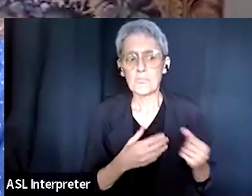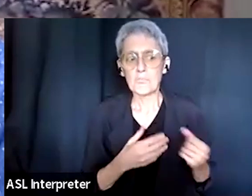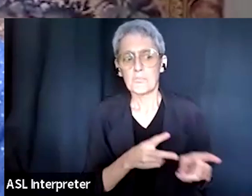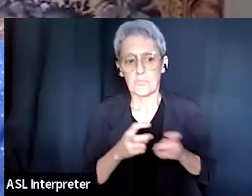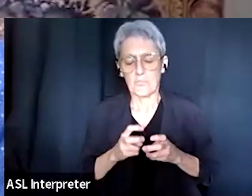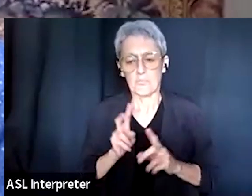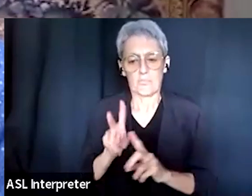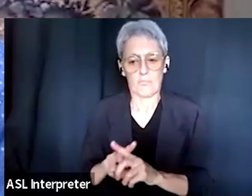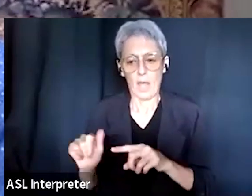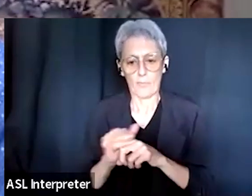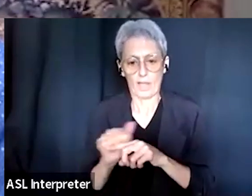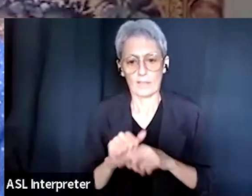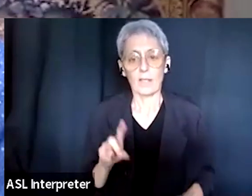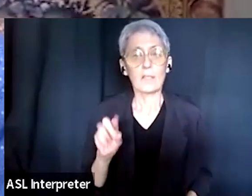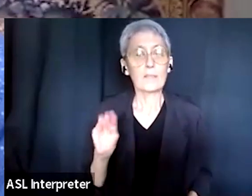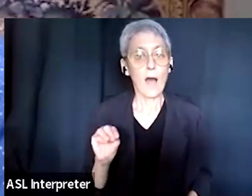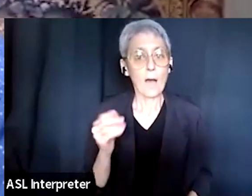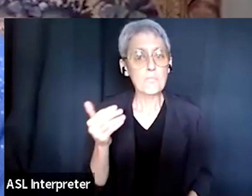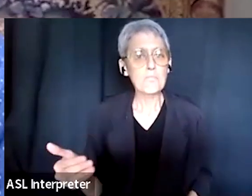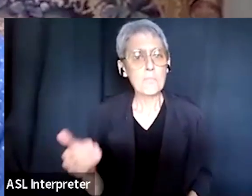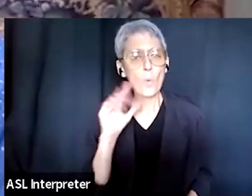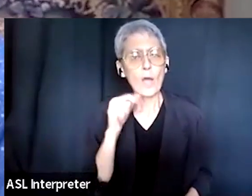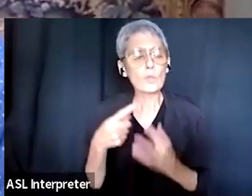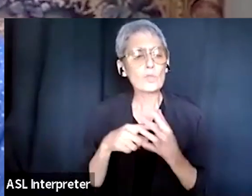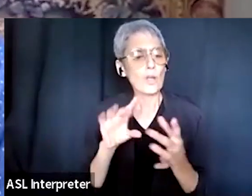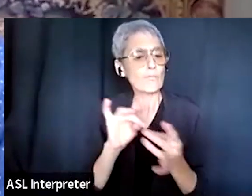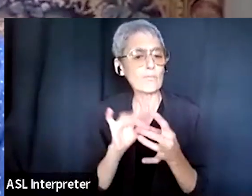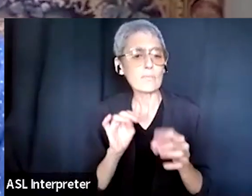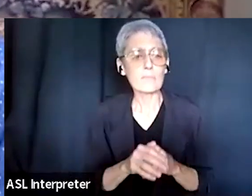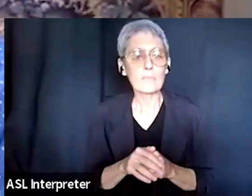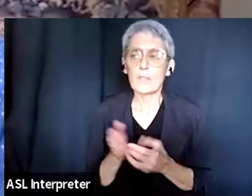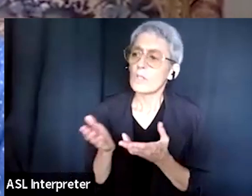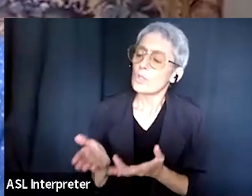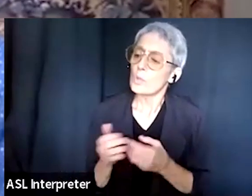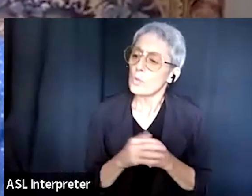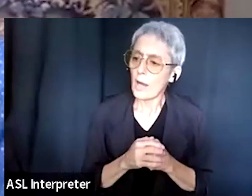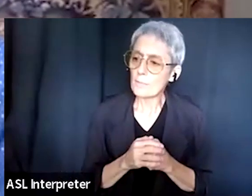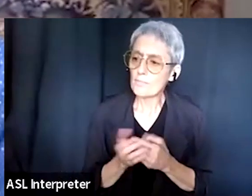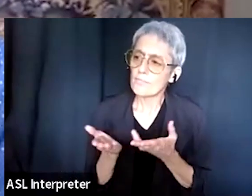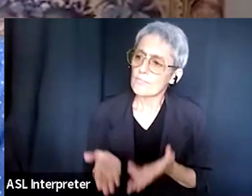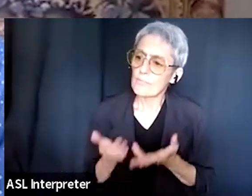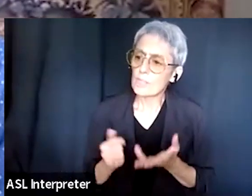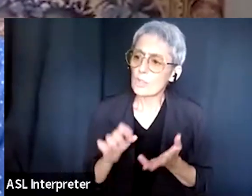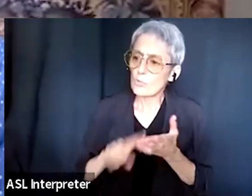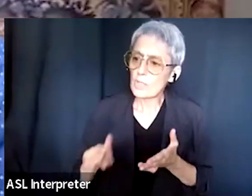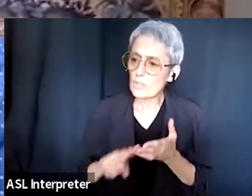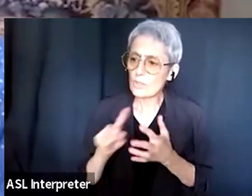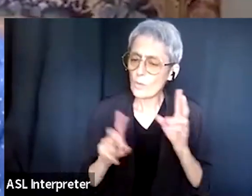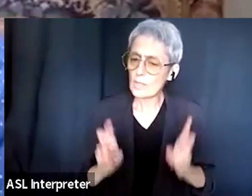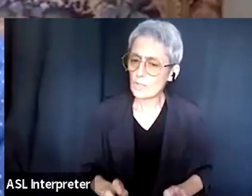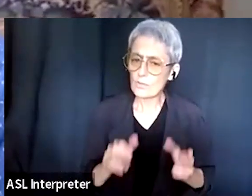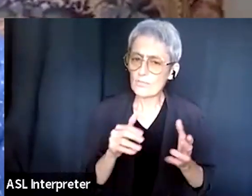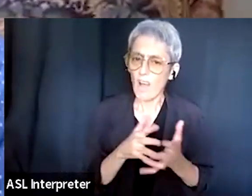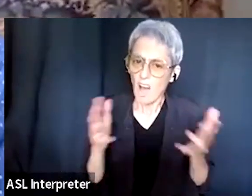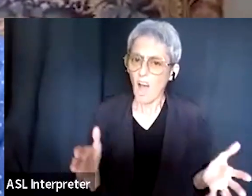So Don, why don't you kick us off by just you spend a lot of time researching these issues.